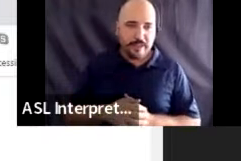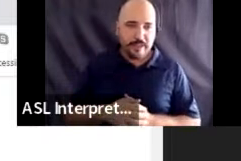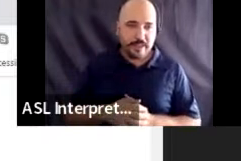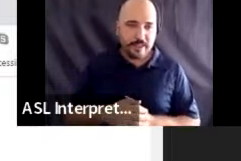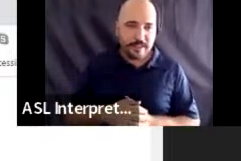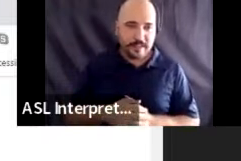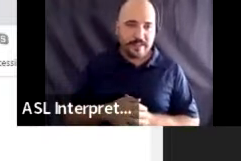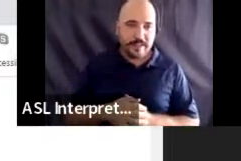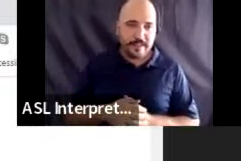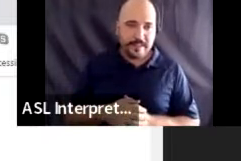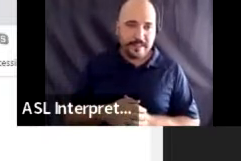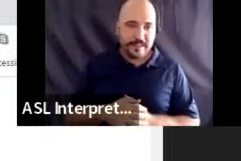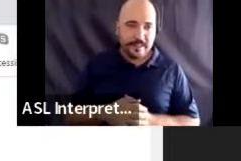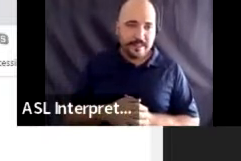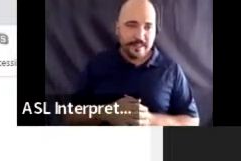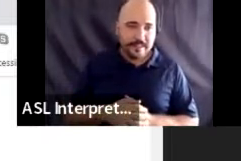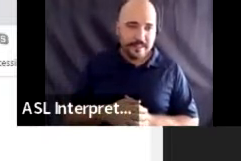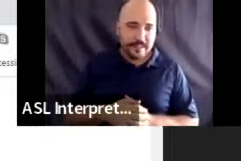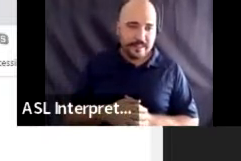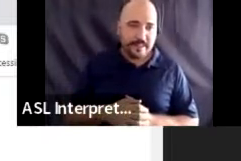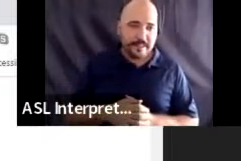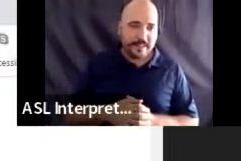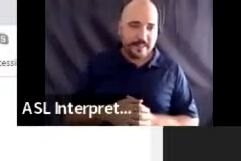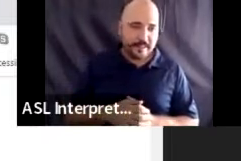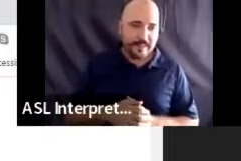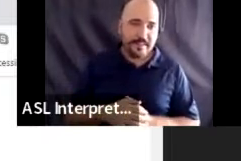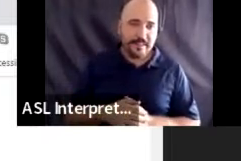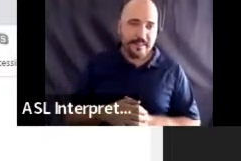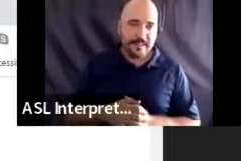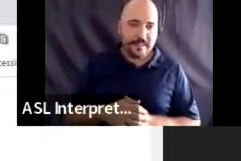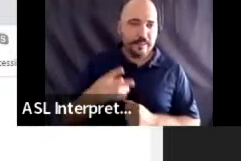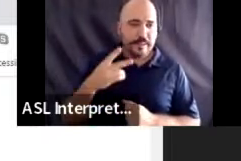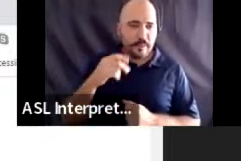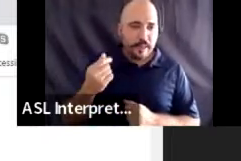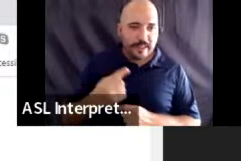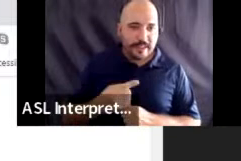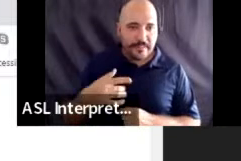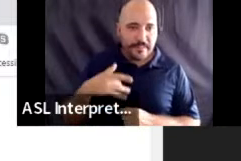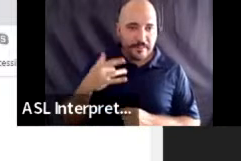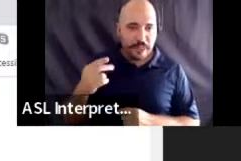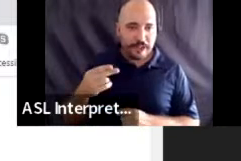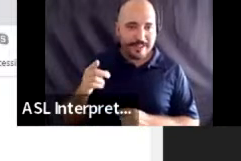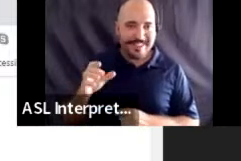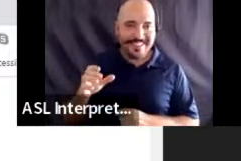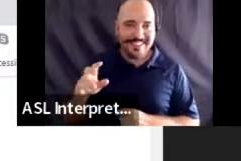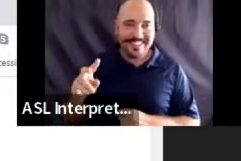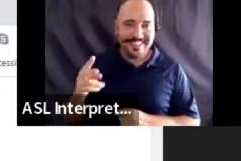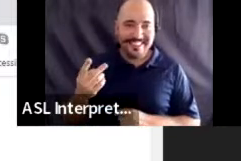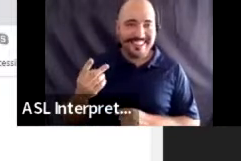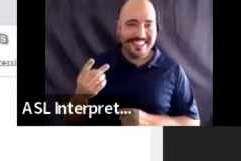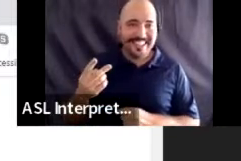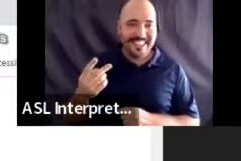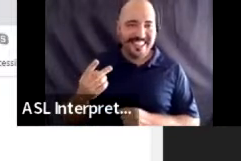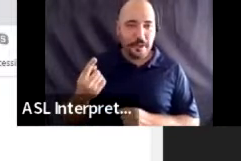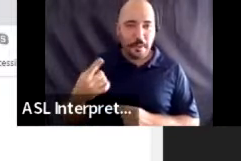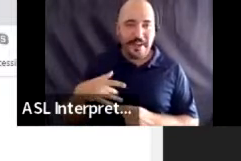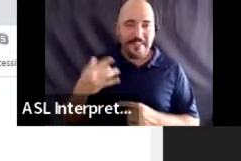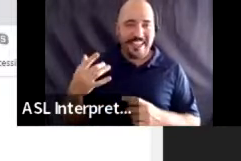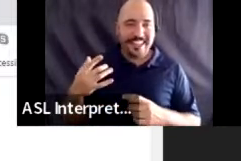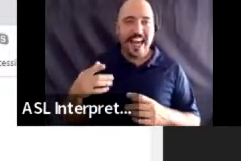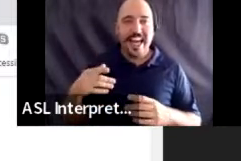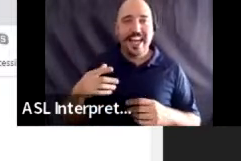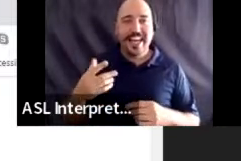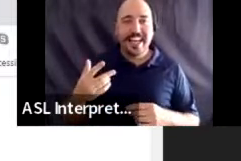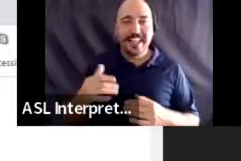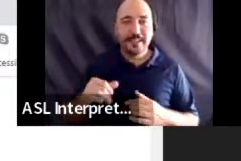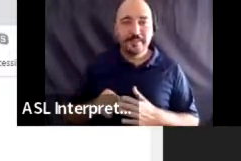let's go navigate some more and see what other days have events. Thursday, December 2nd, 2021. 1 event scheduled. Heading level 3.